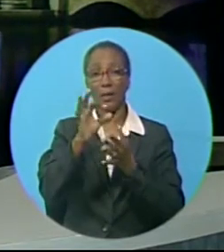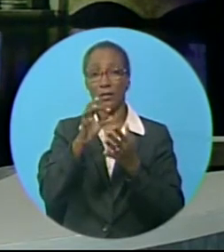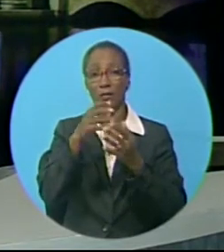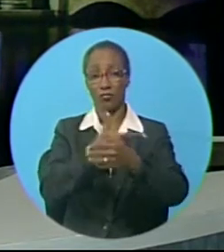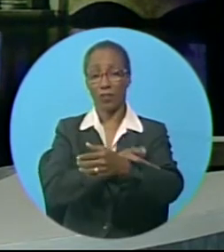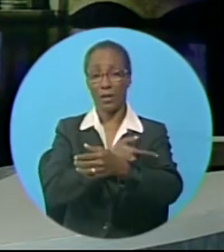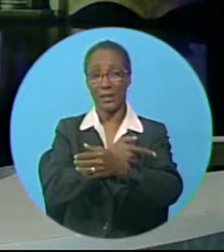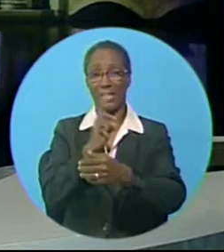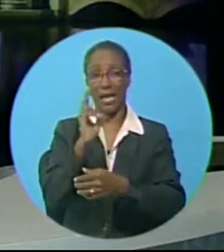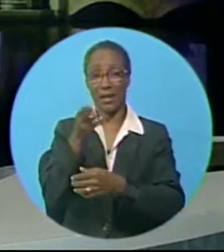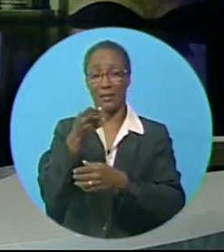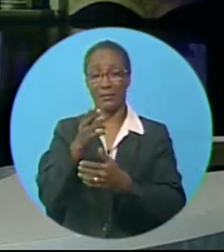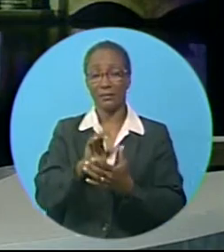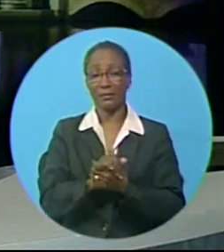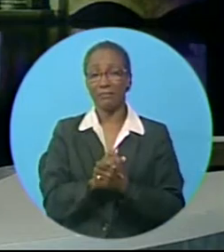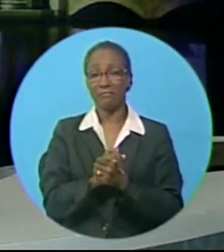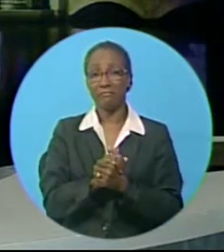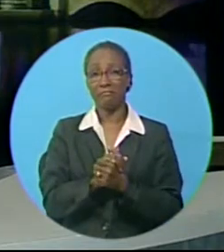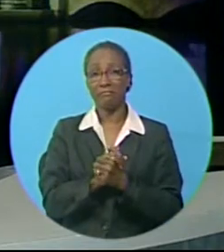joint effort.